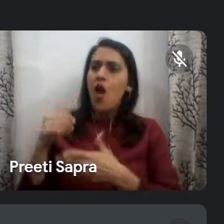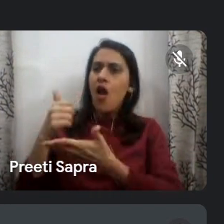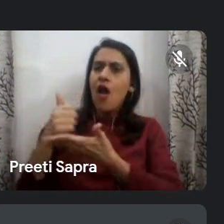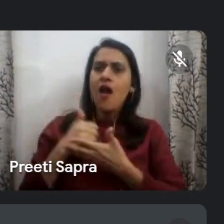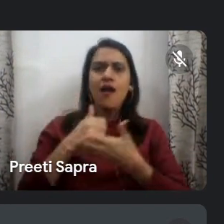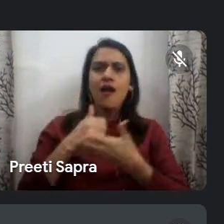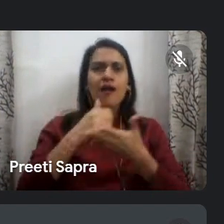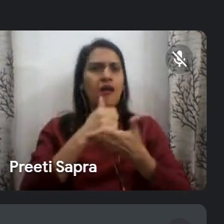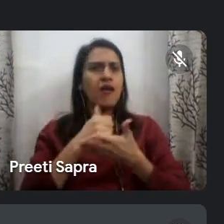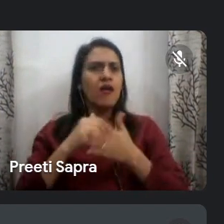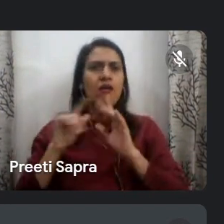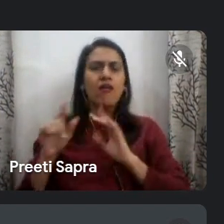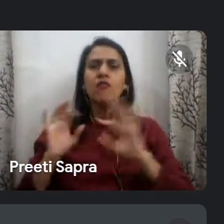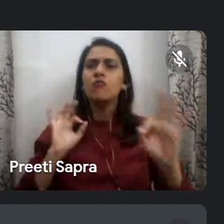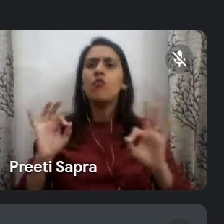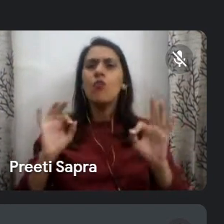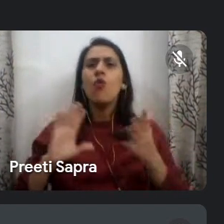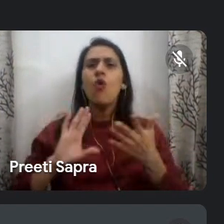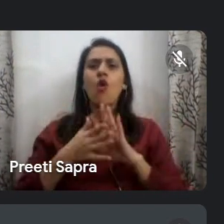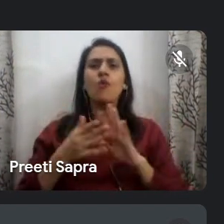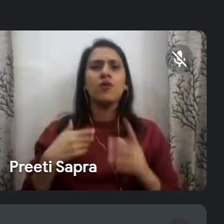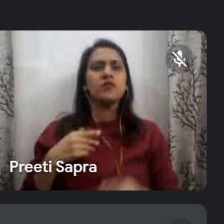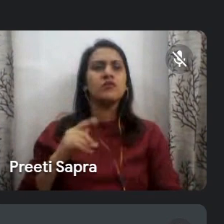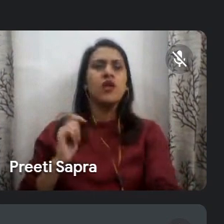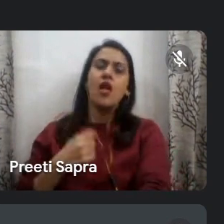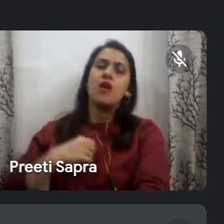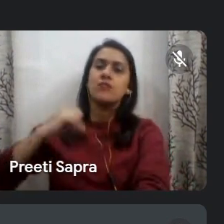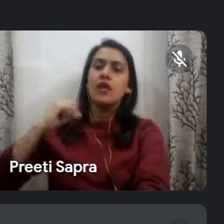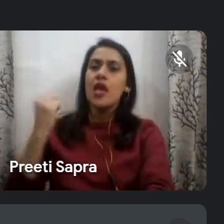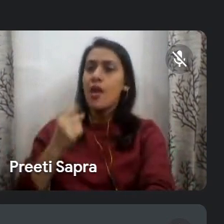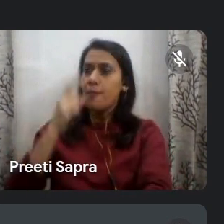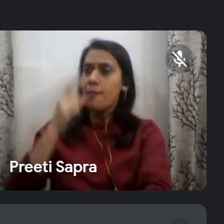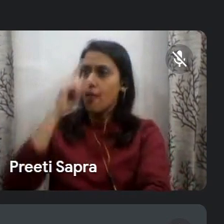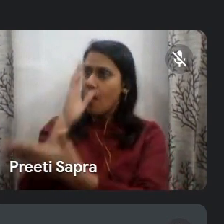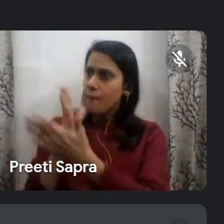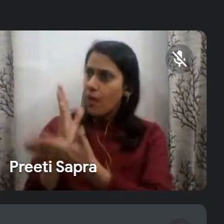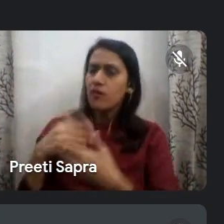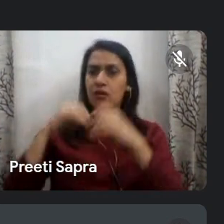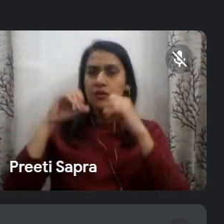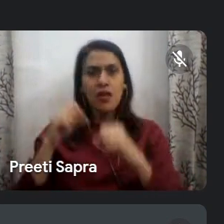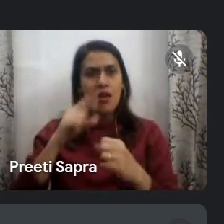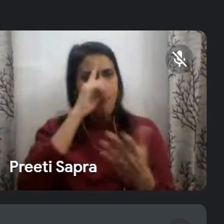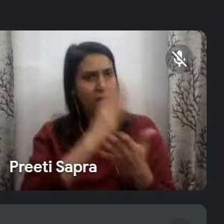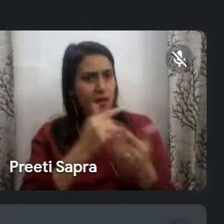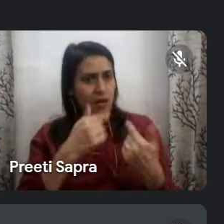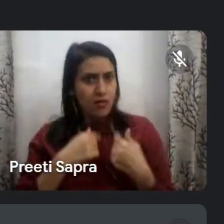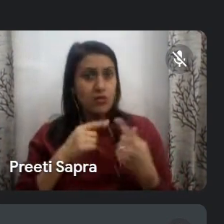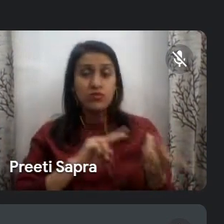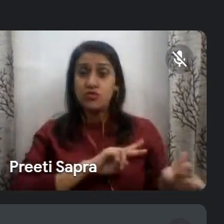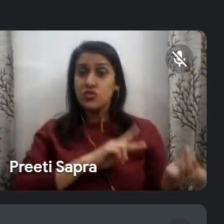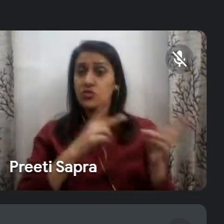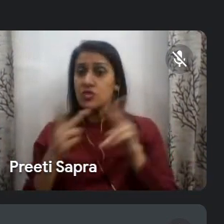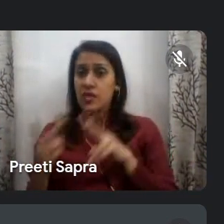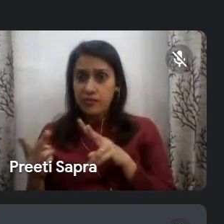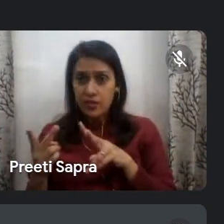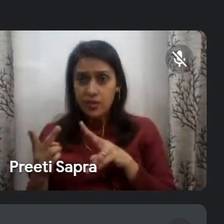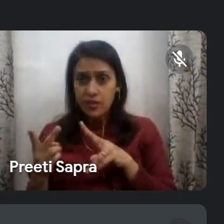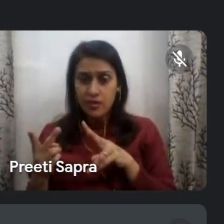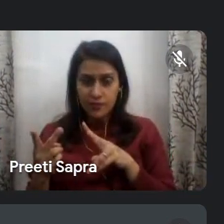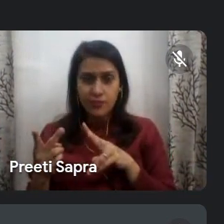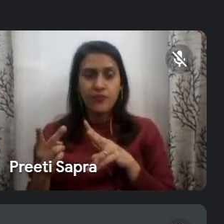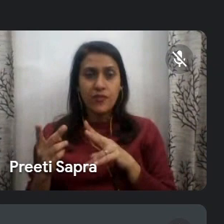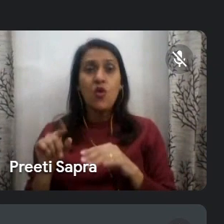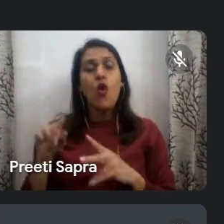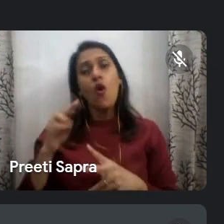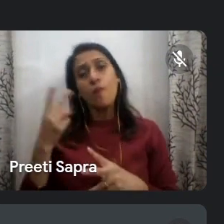So it depends on the child and its capabilities. Yes, if the child is shifting from a special school